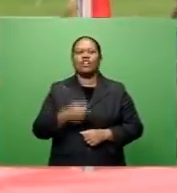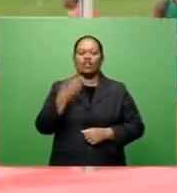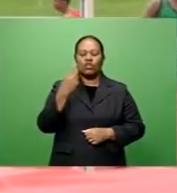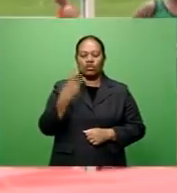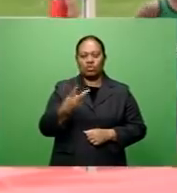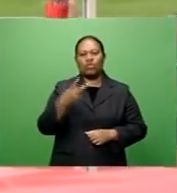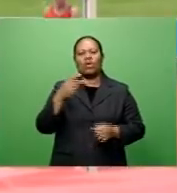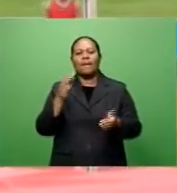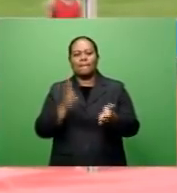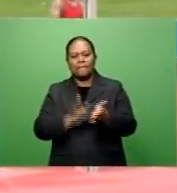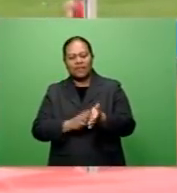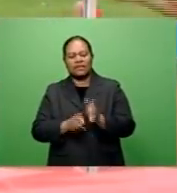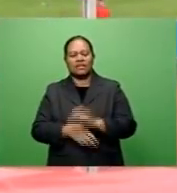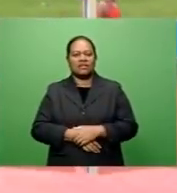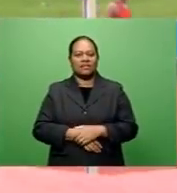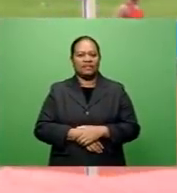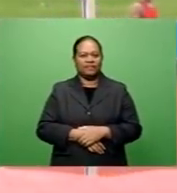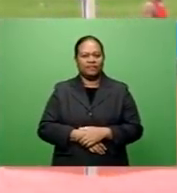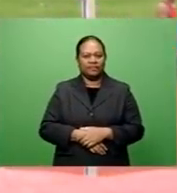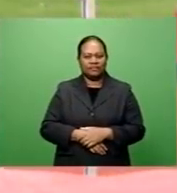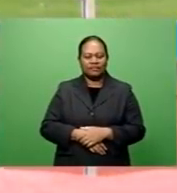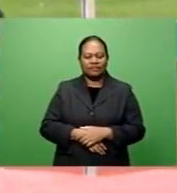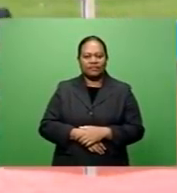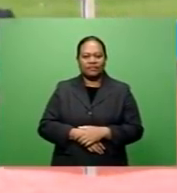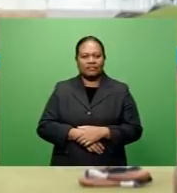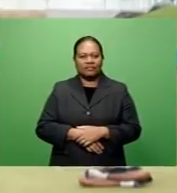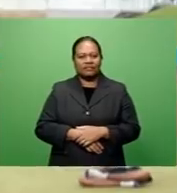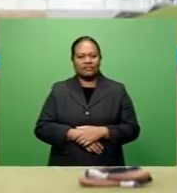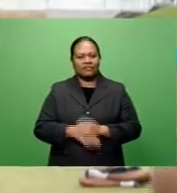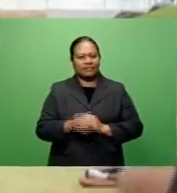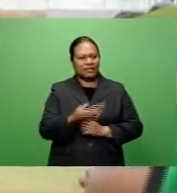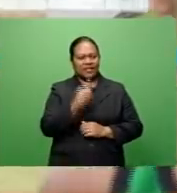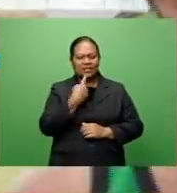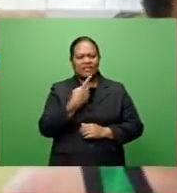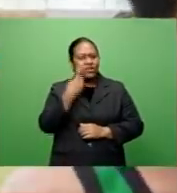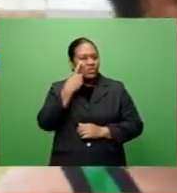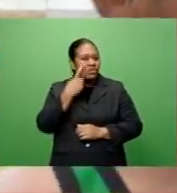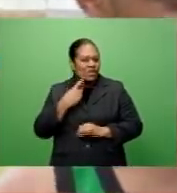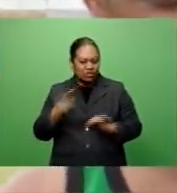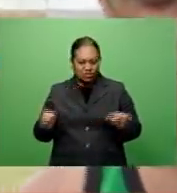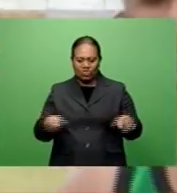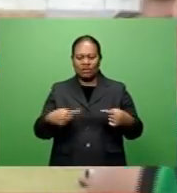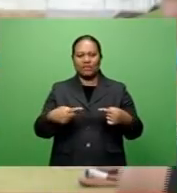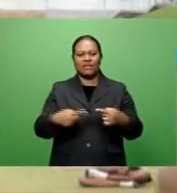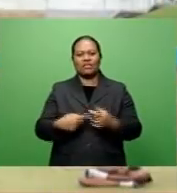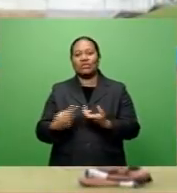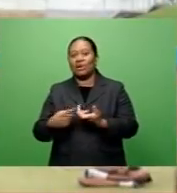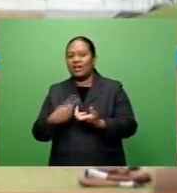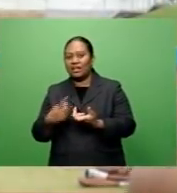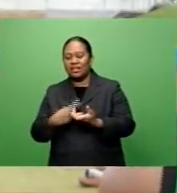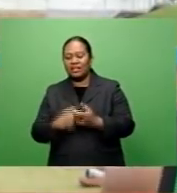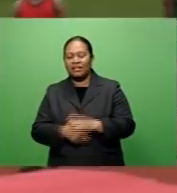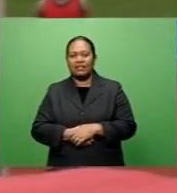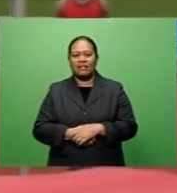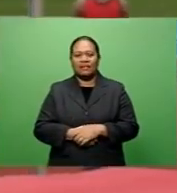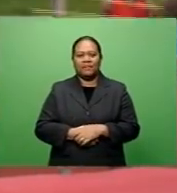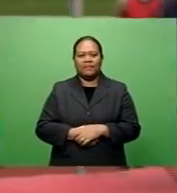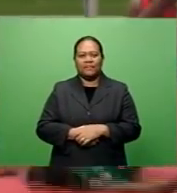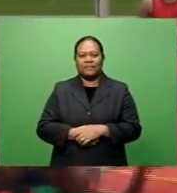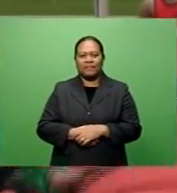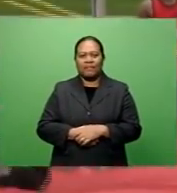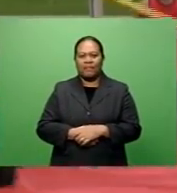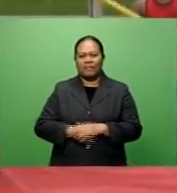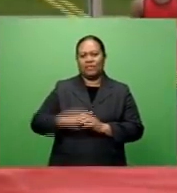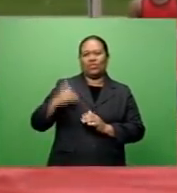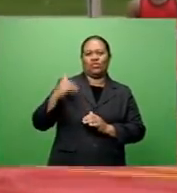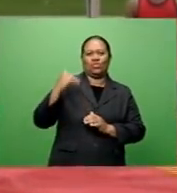of 1.80 meter come April. I'll just try and compete with the other tall